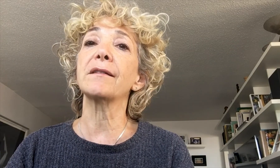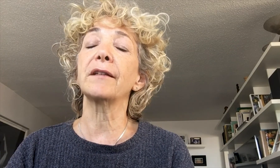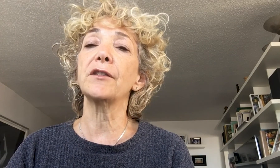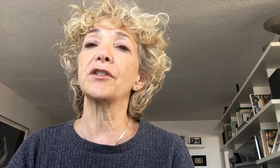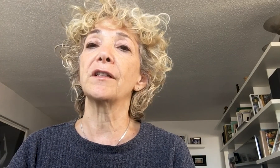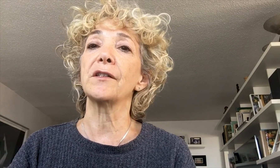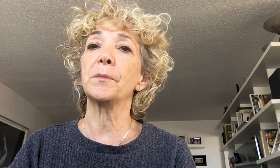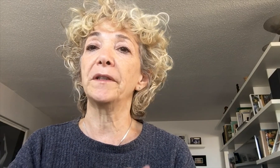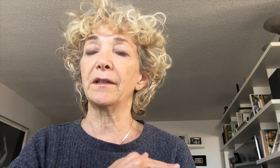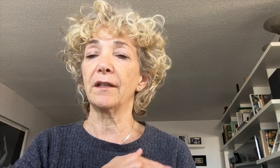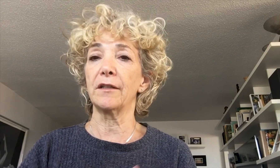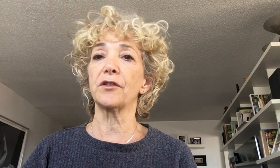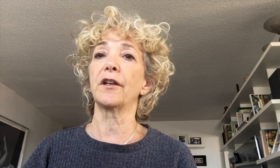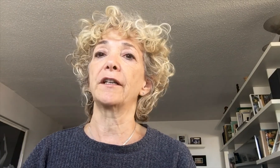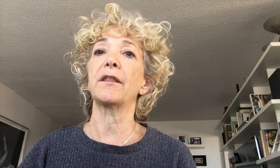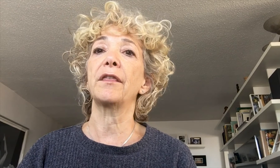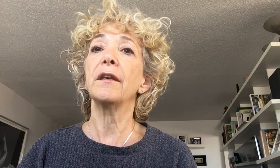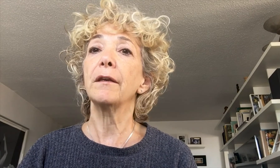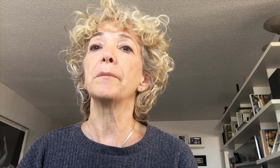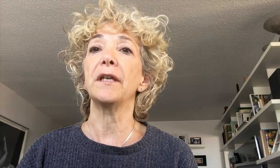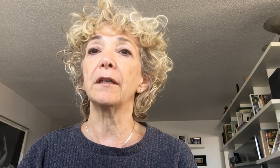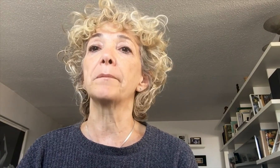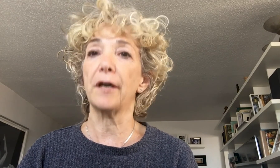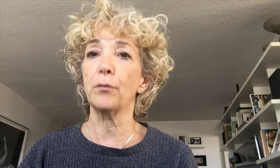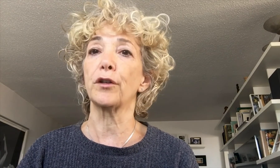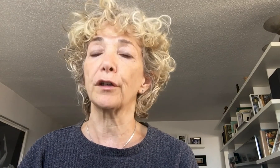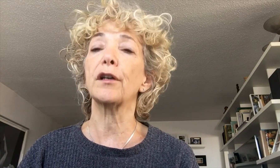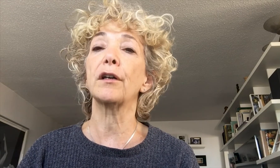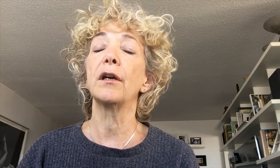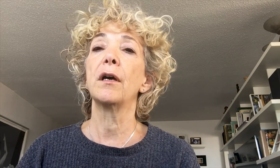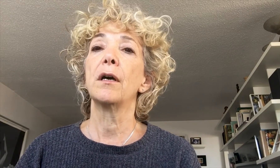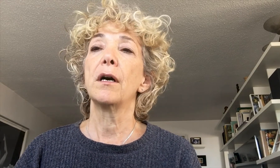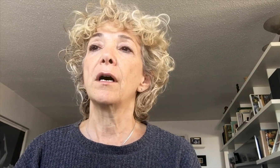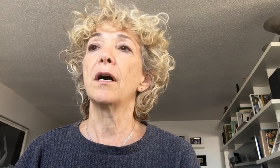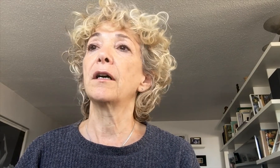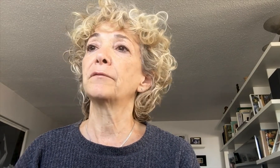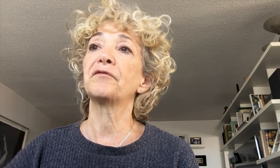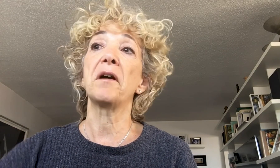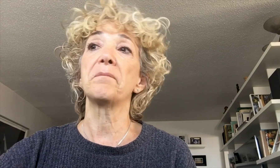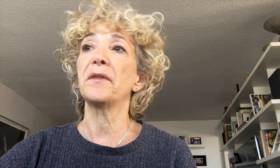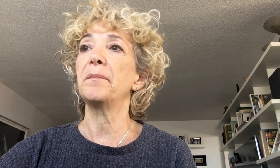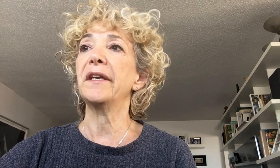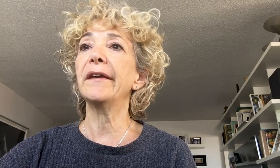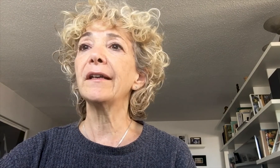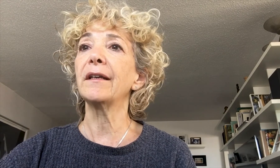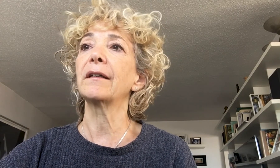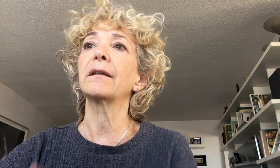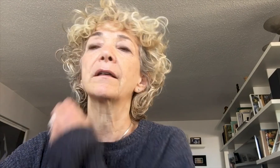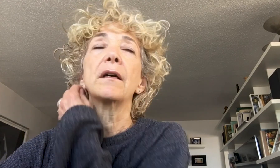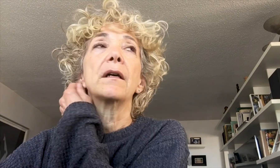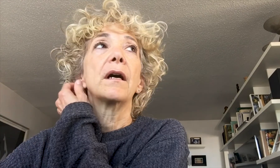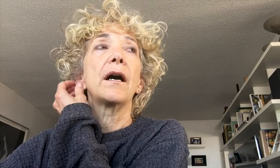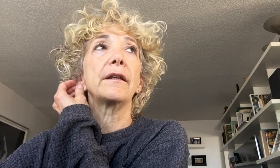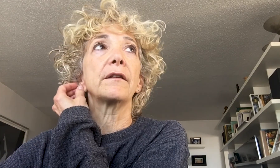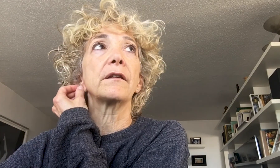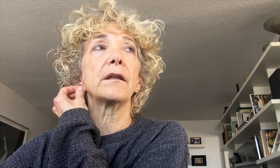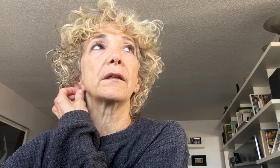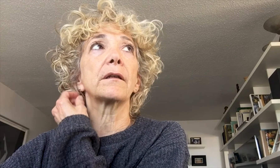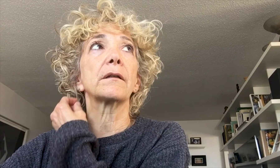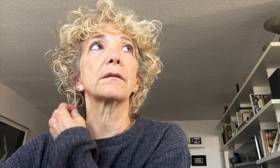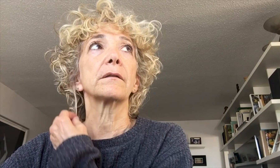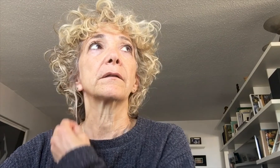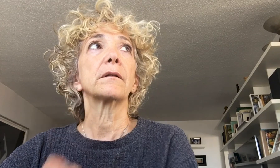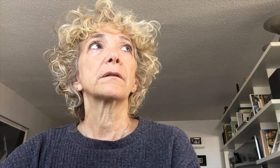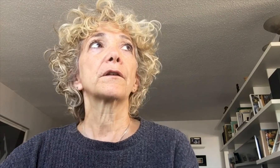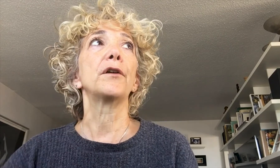Although isolation has been an underlining theme in my work from the beginning, I